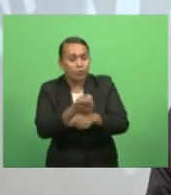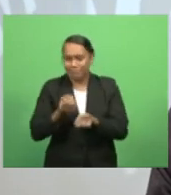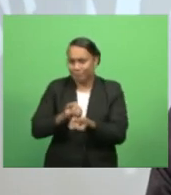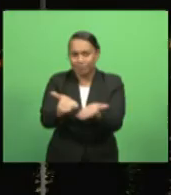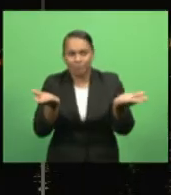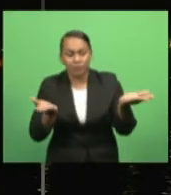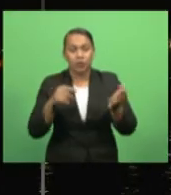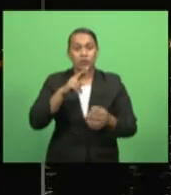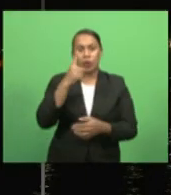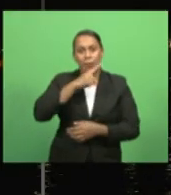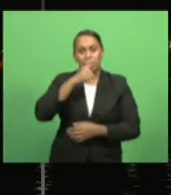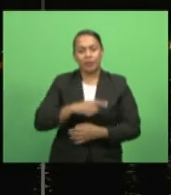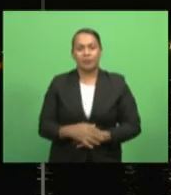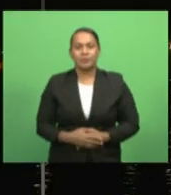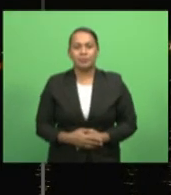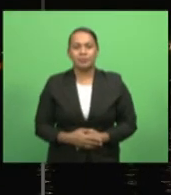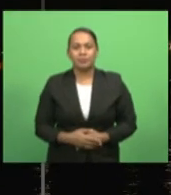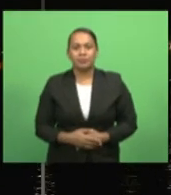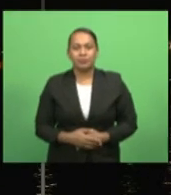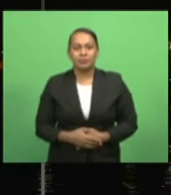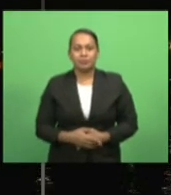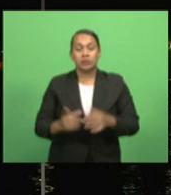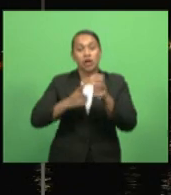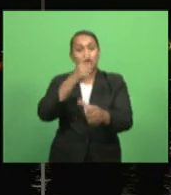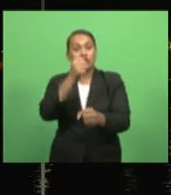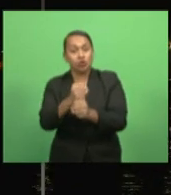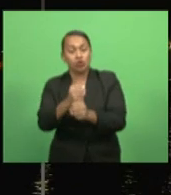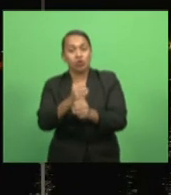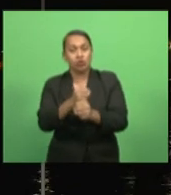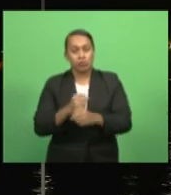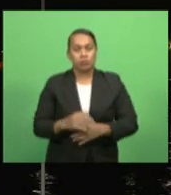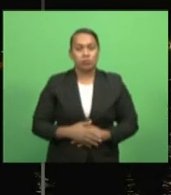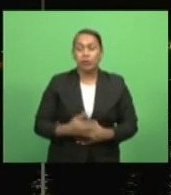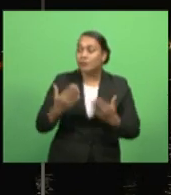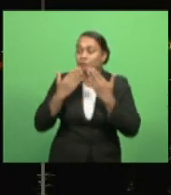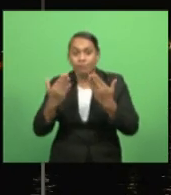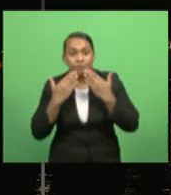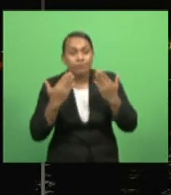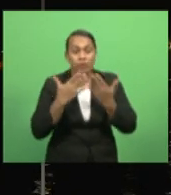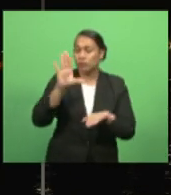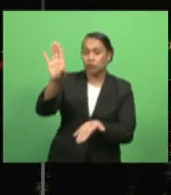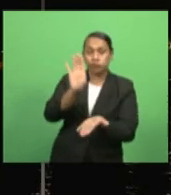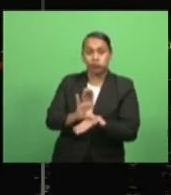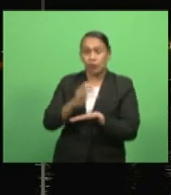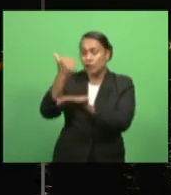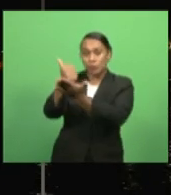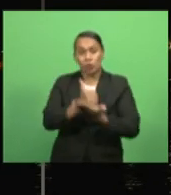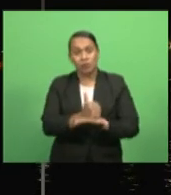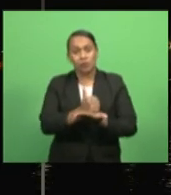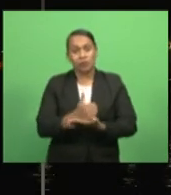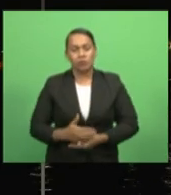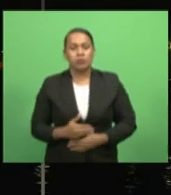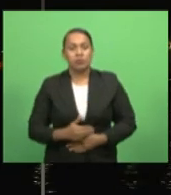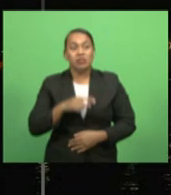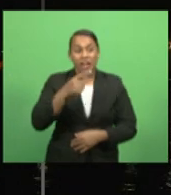people. Attorney General Ayasaid Kayum, while acknowledging the assistance, highlighted that ADB is assisting Fiji in